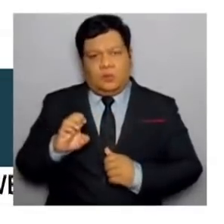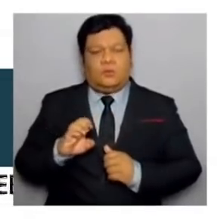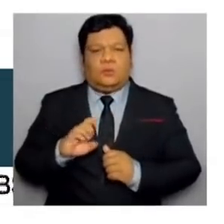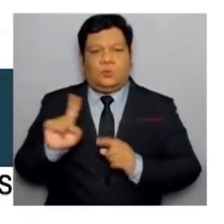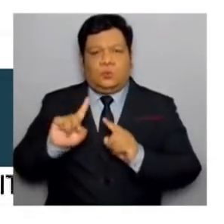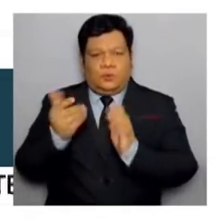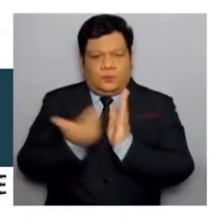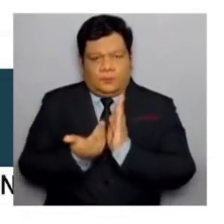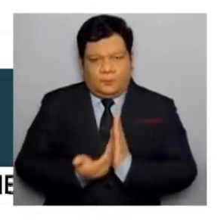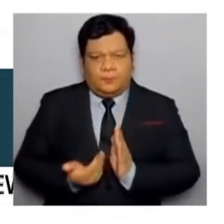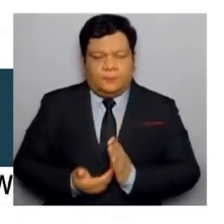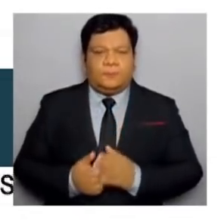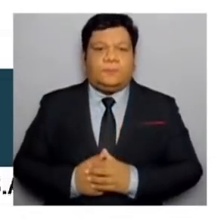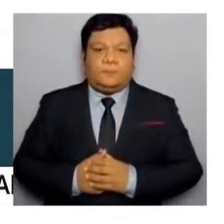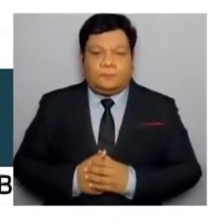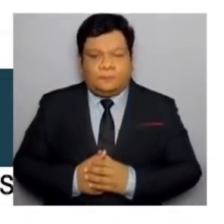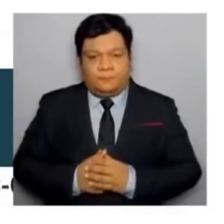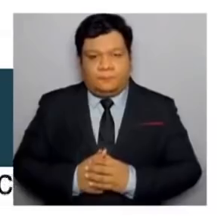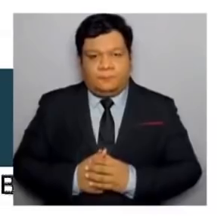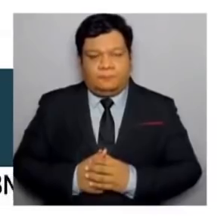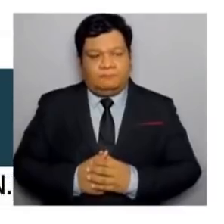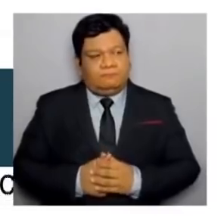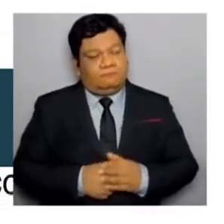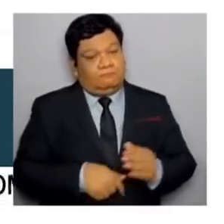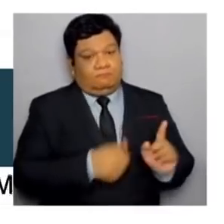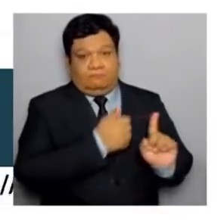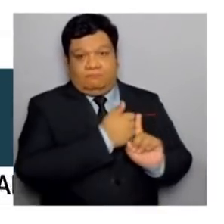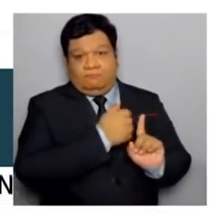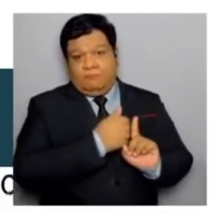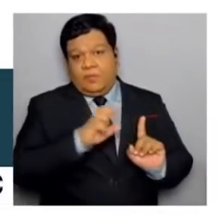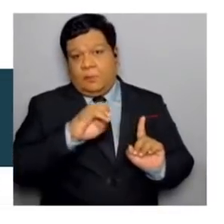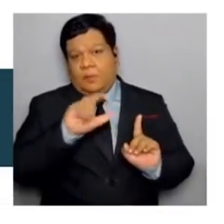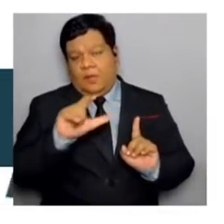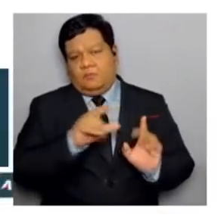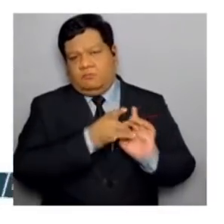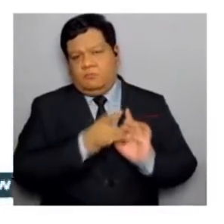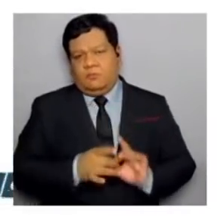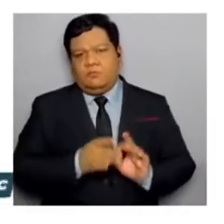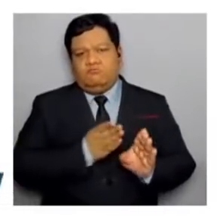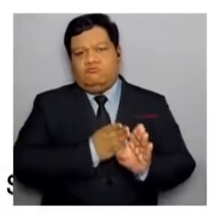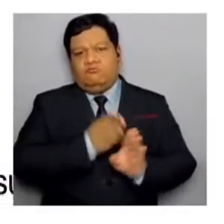parties. Election lawyer Emil Marañon III, thank you so much